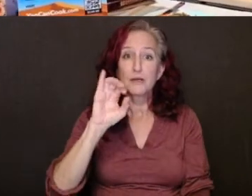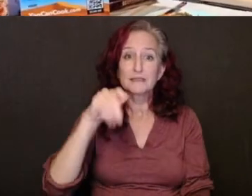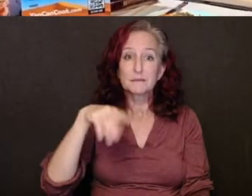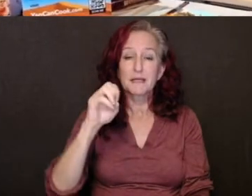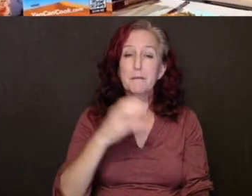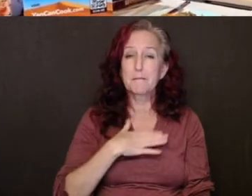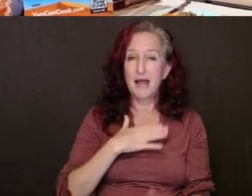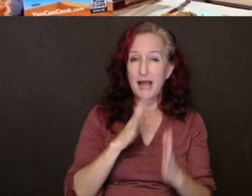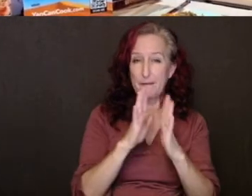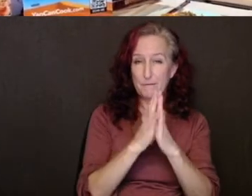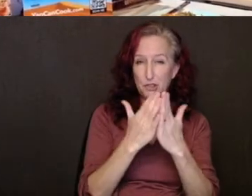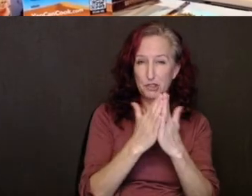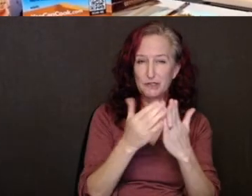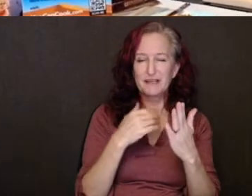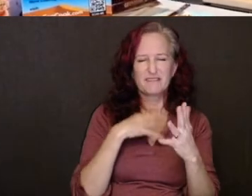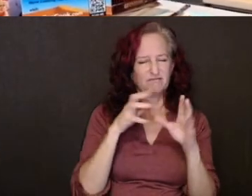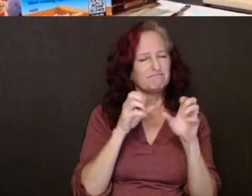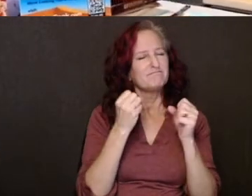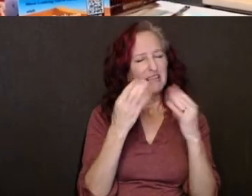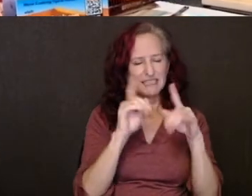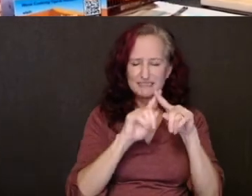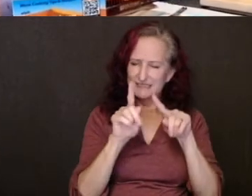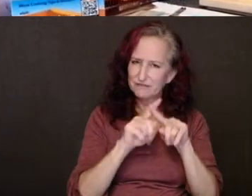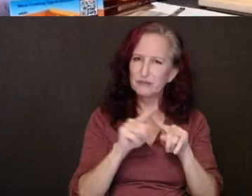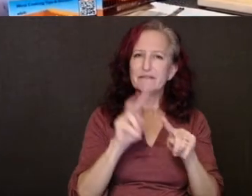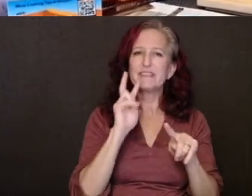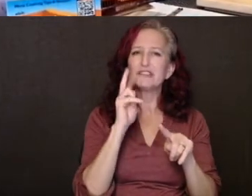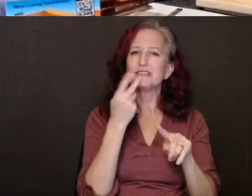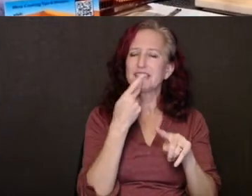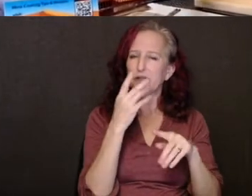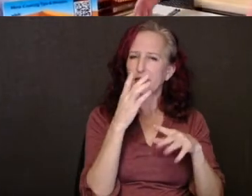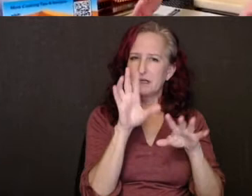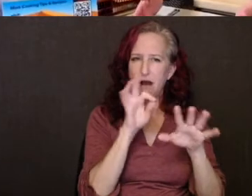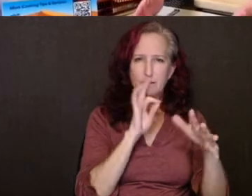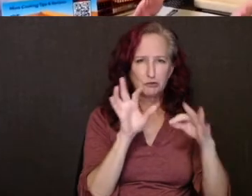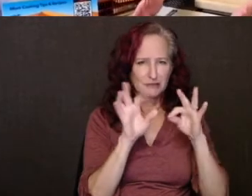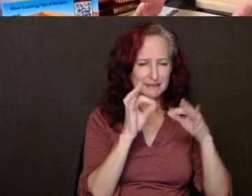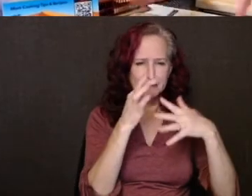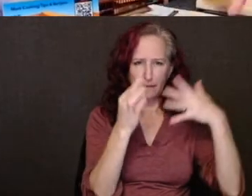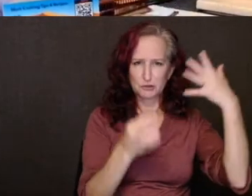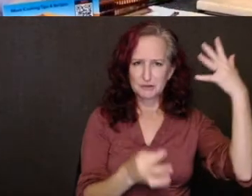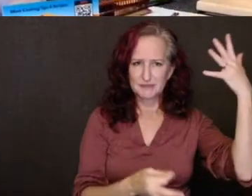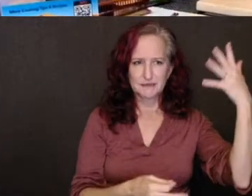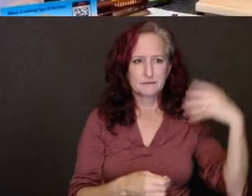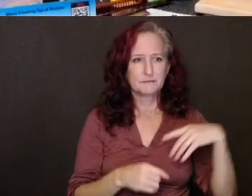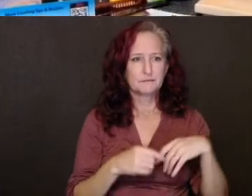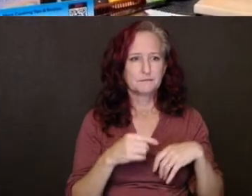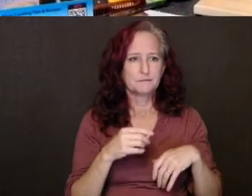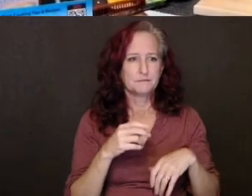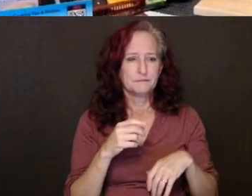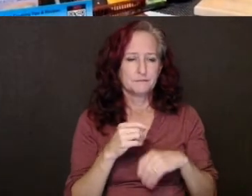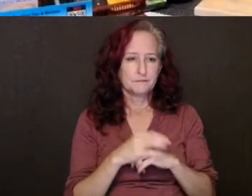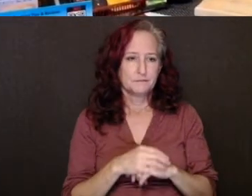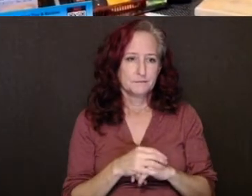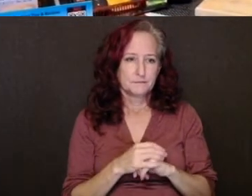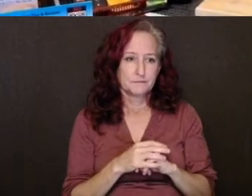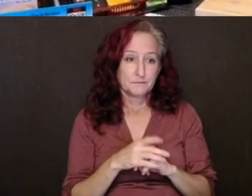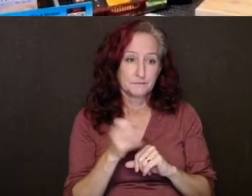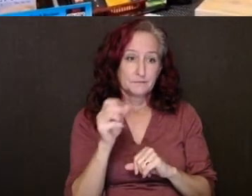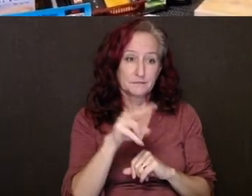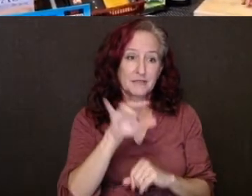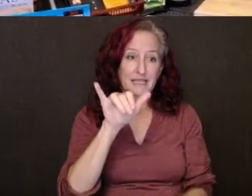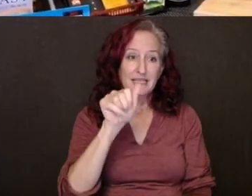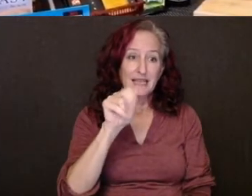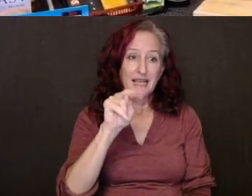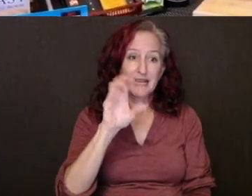plant-based, shredded vegetable over crispy noodle. And this dish, it is totally